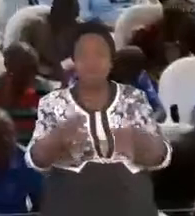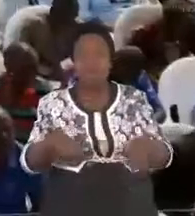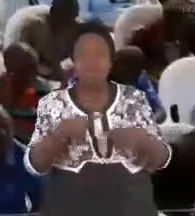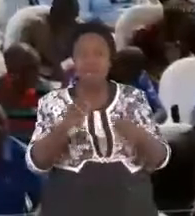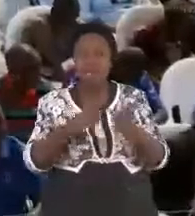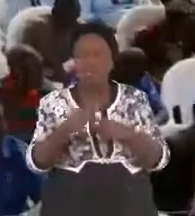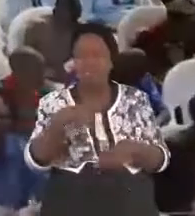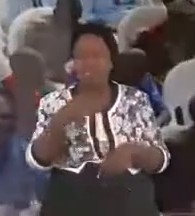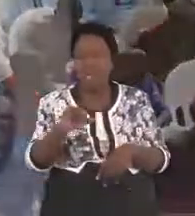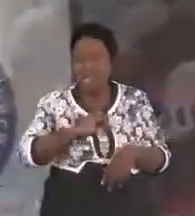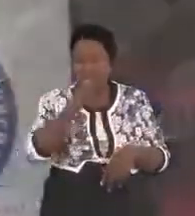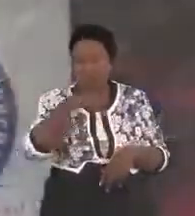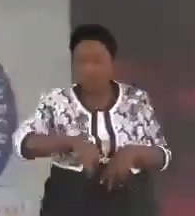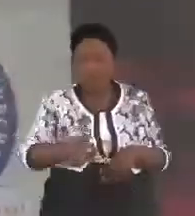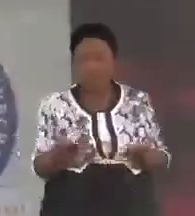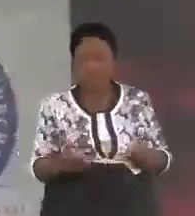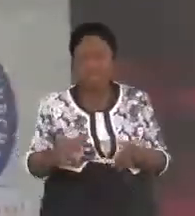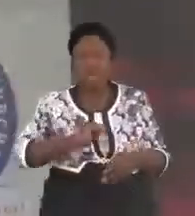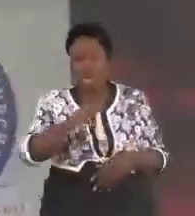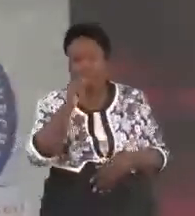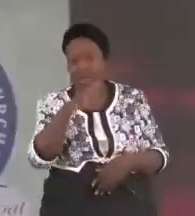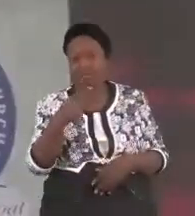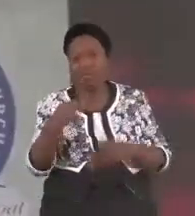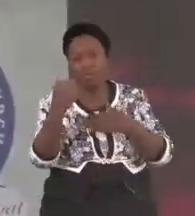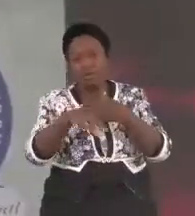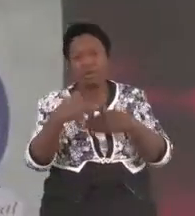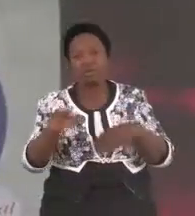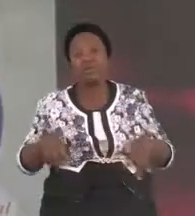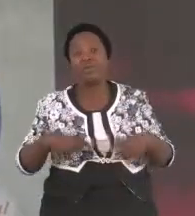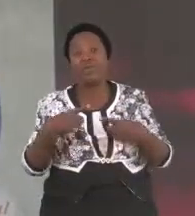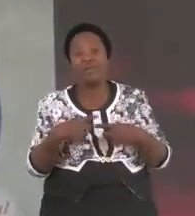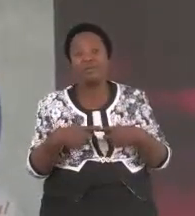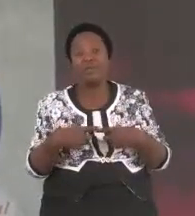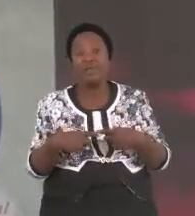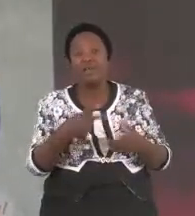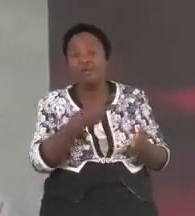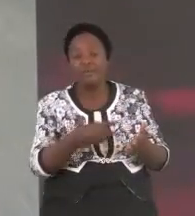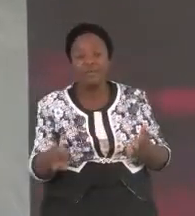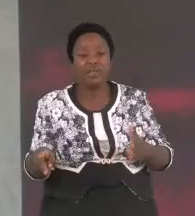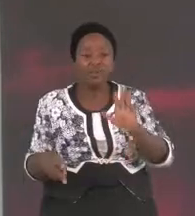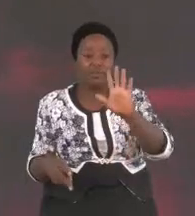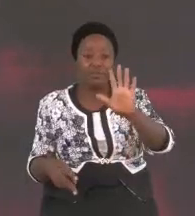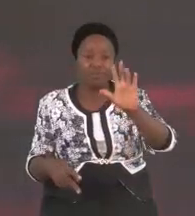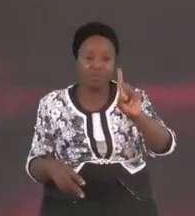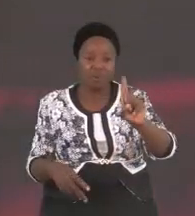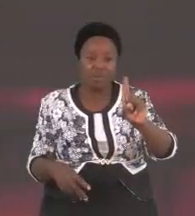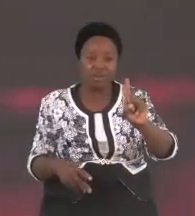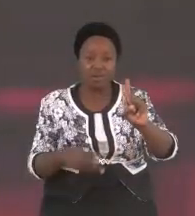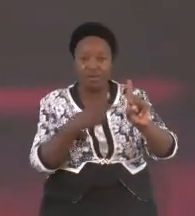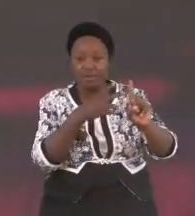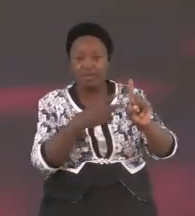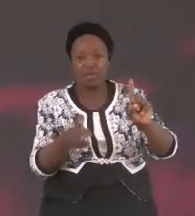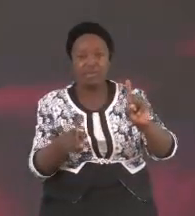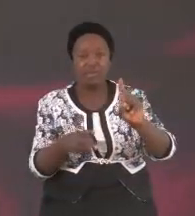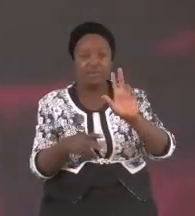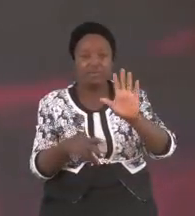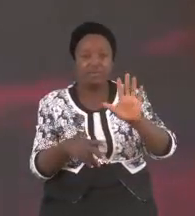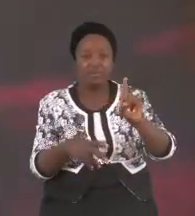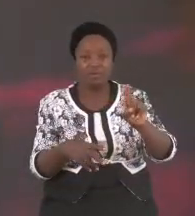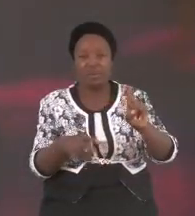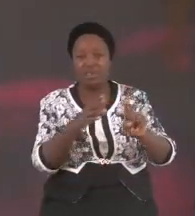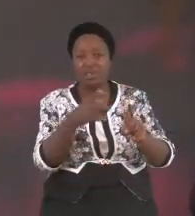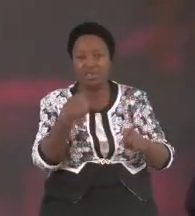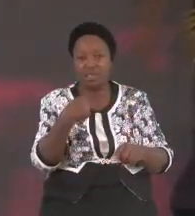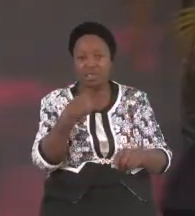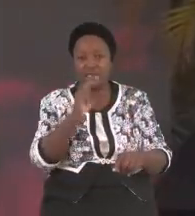here. I am the bread of life. In verse 51, it tells us, I am the